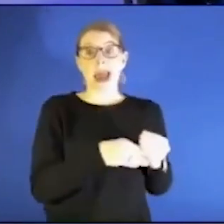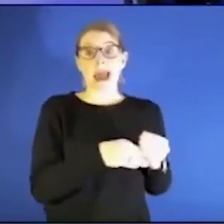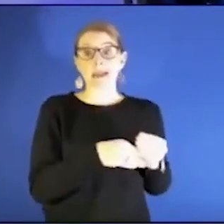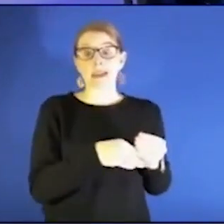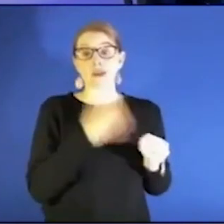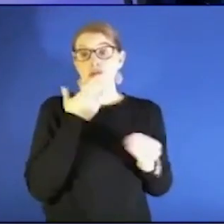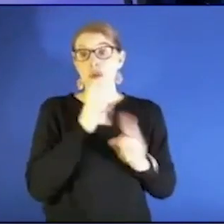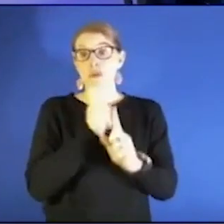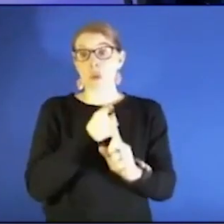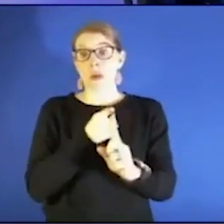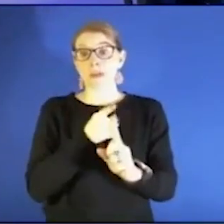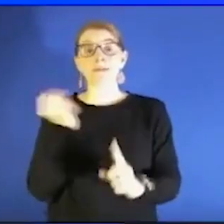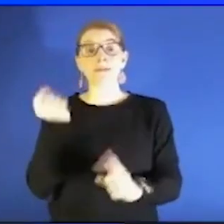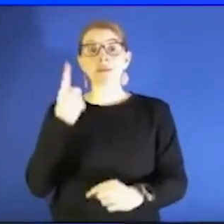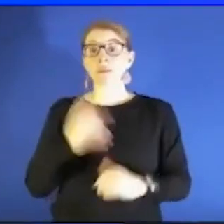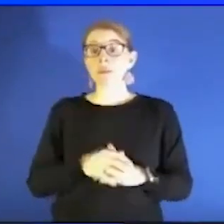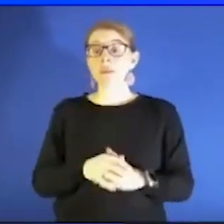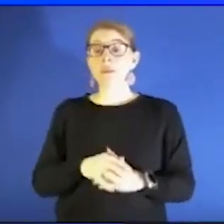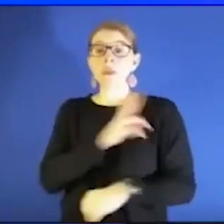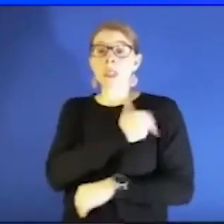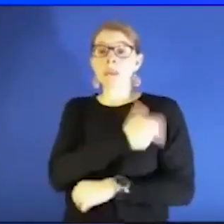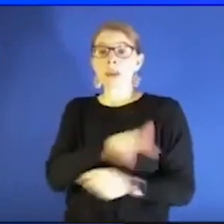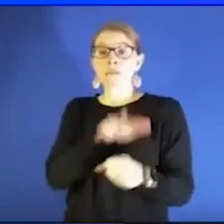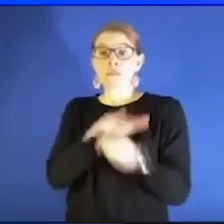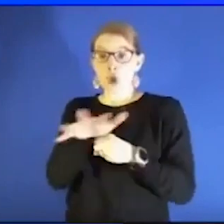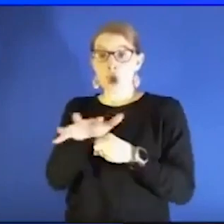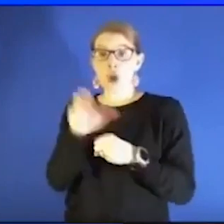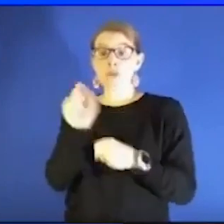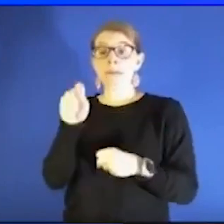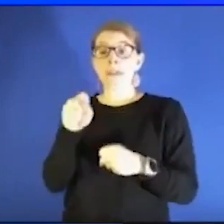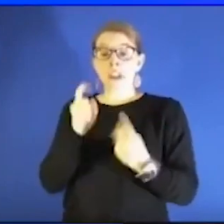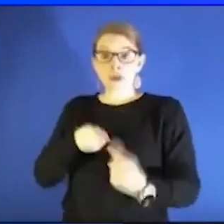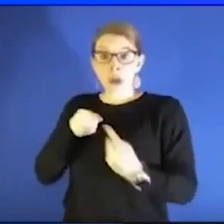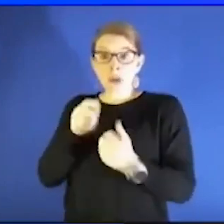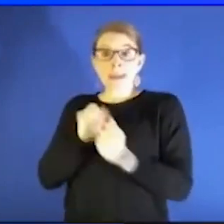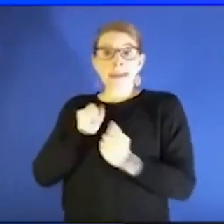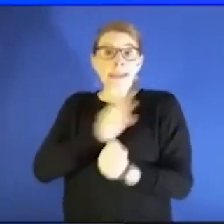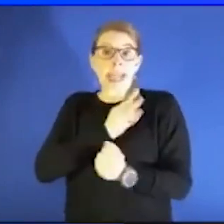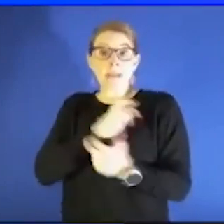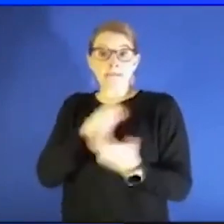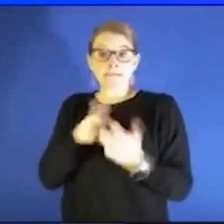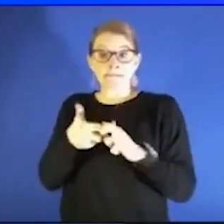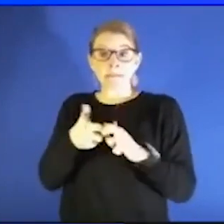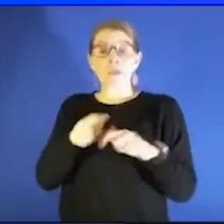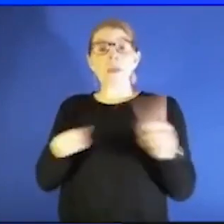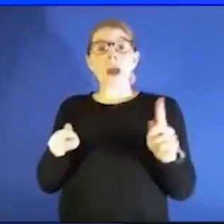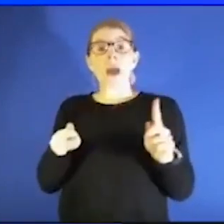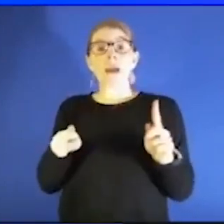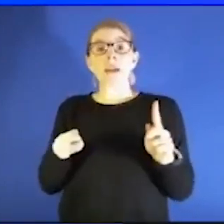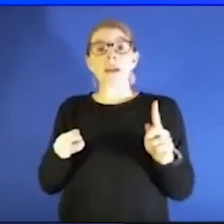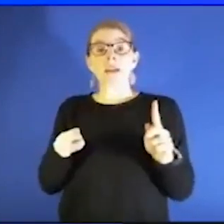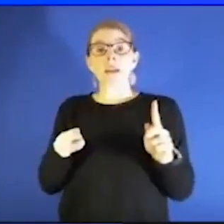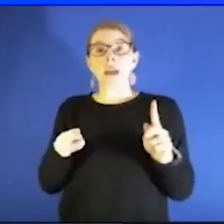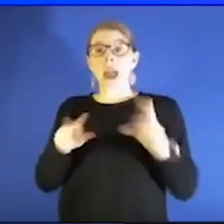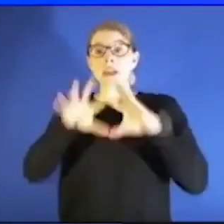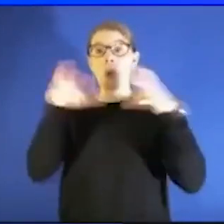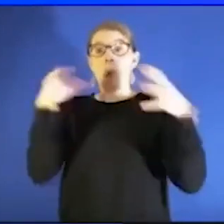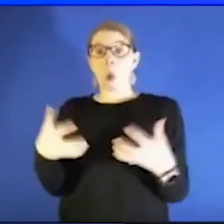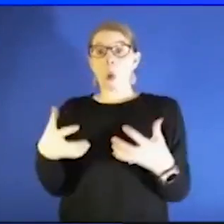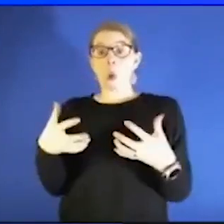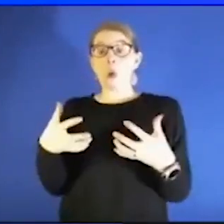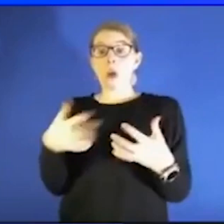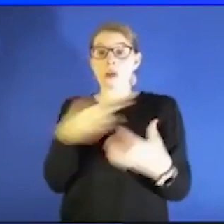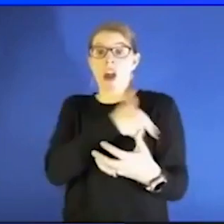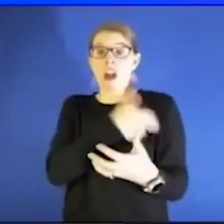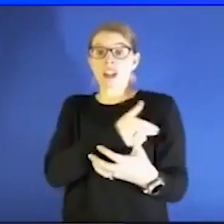Not only are hospitals full and struggling with some staffing issues, they are full of, as a whole, the hospital being the sickest